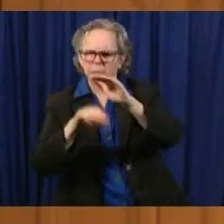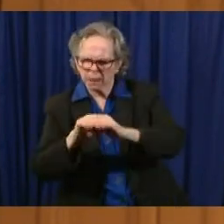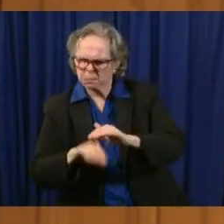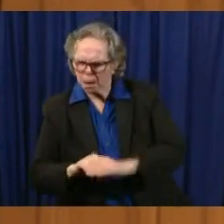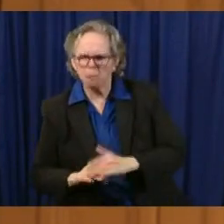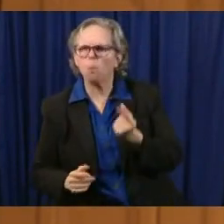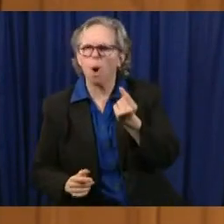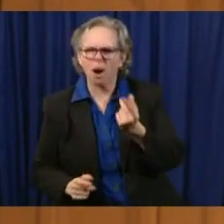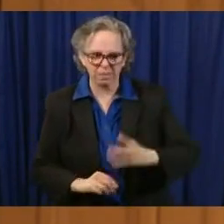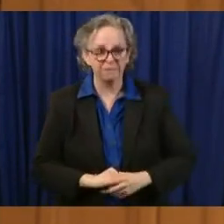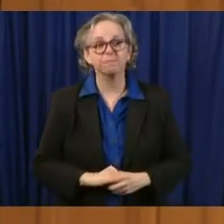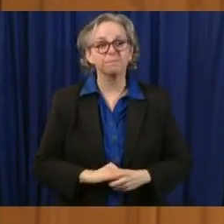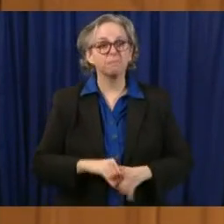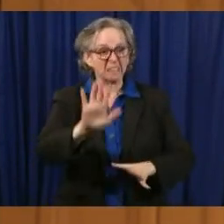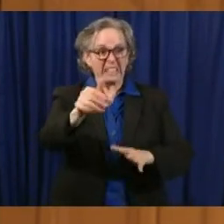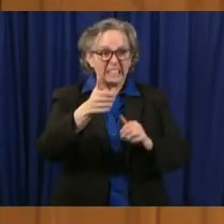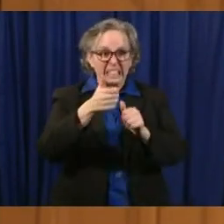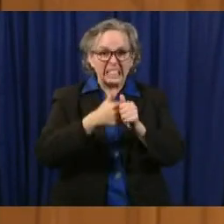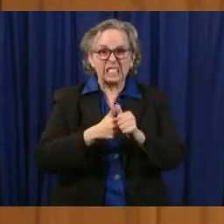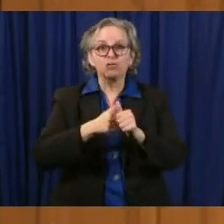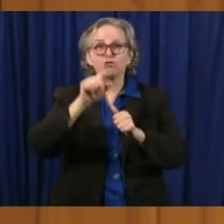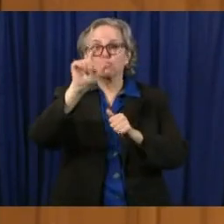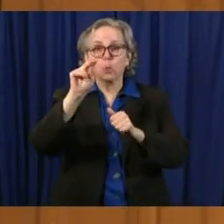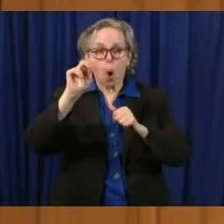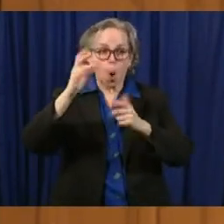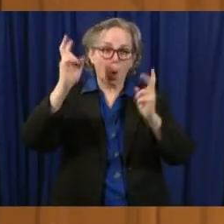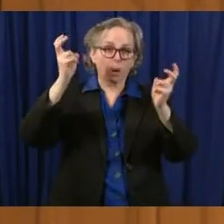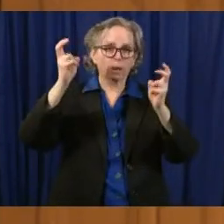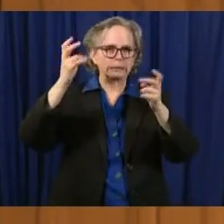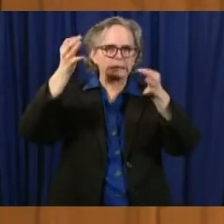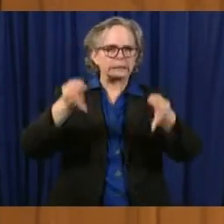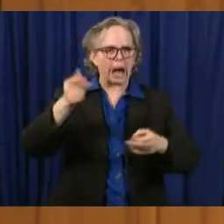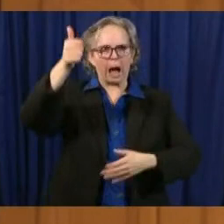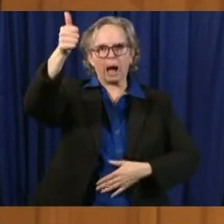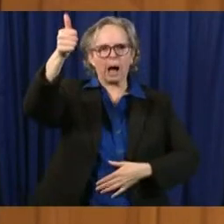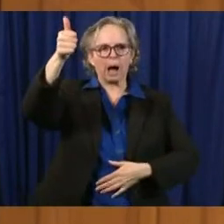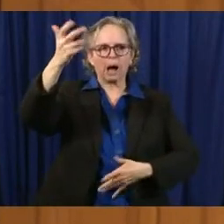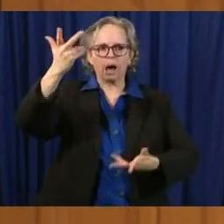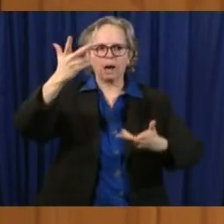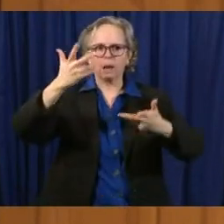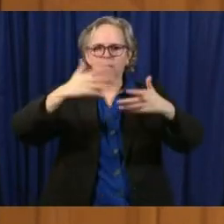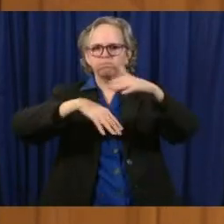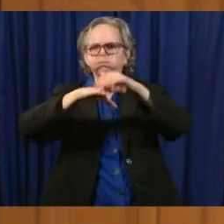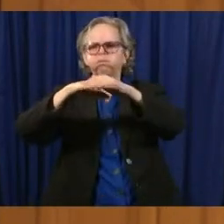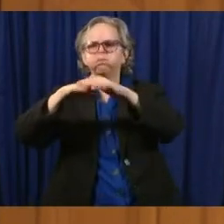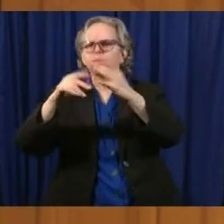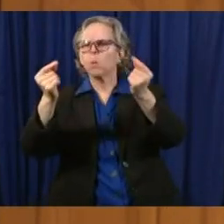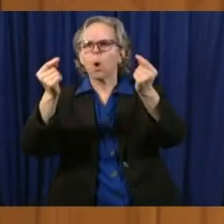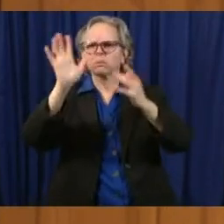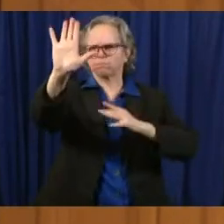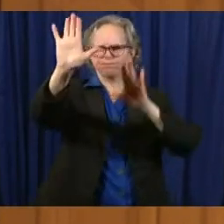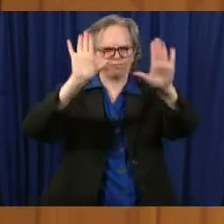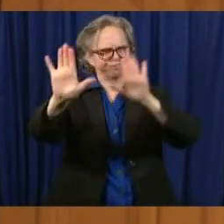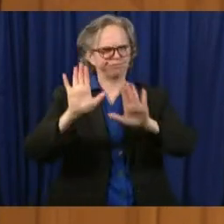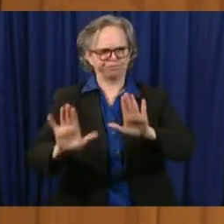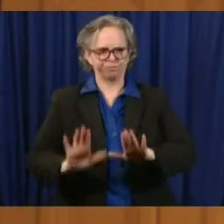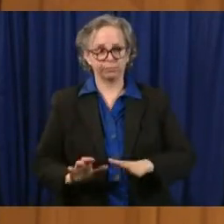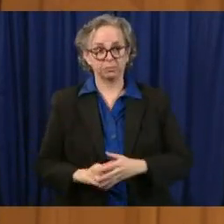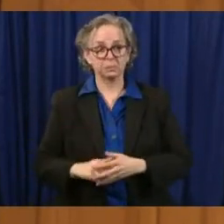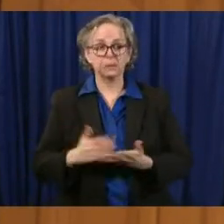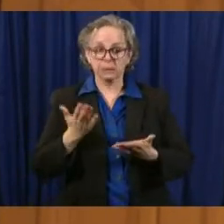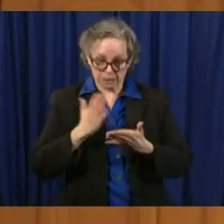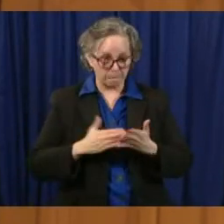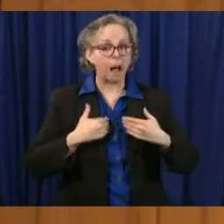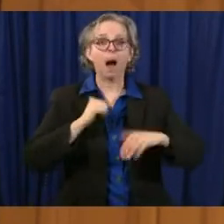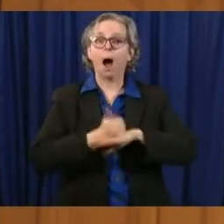little more based on their unique circumstances. Some have sort of made the plan, but they have a bunch of things sort of